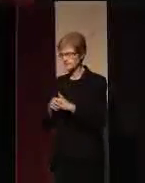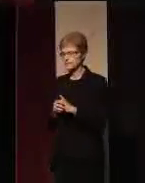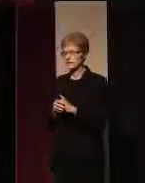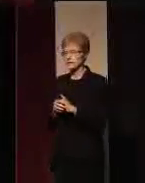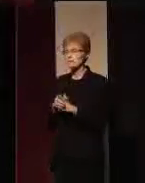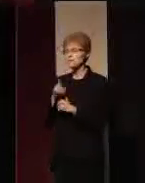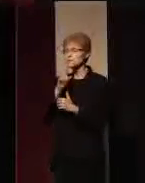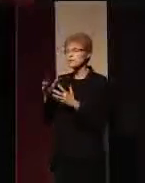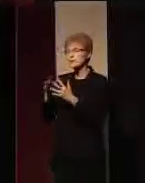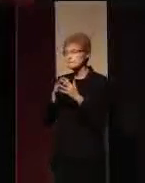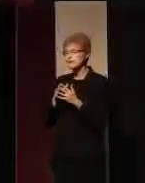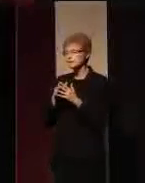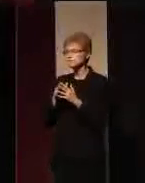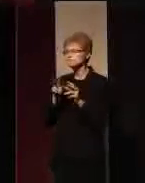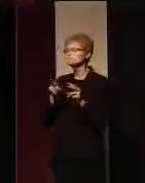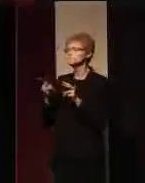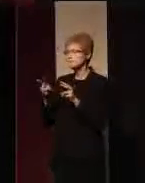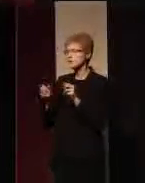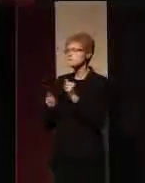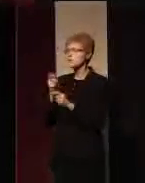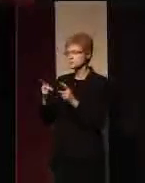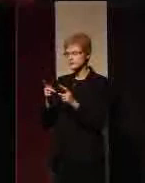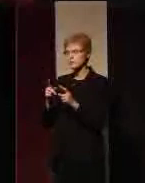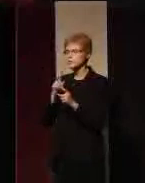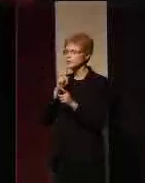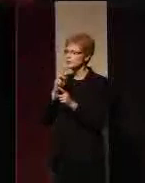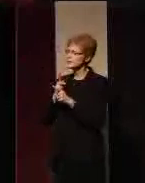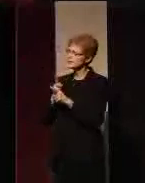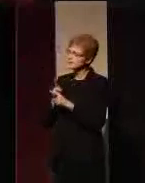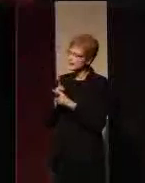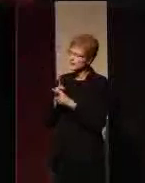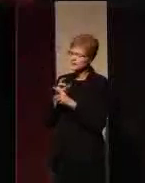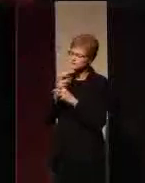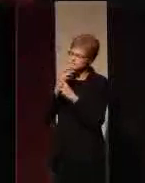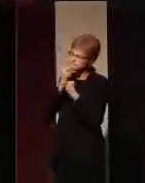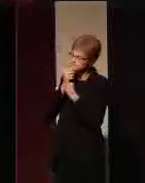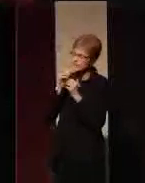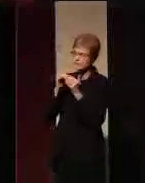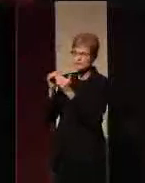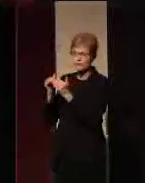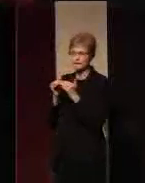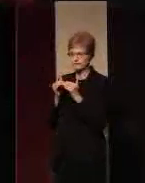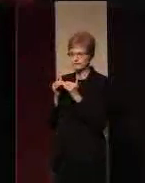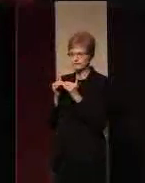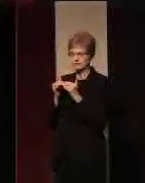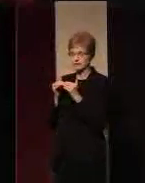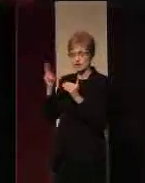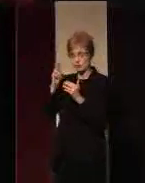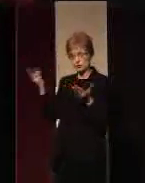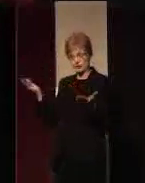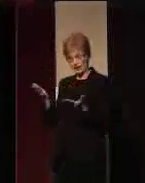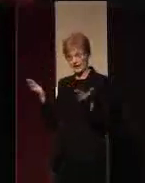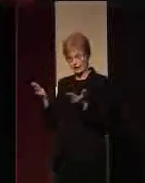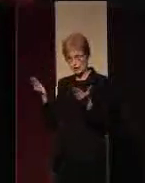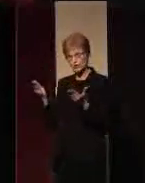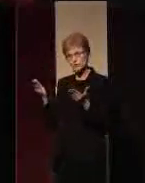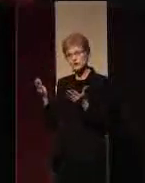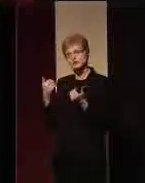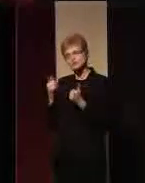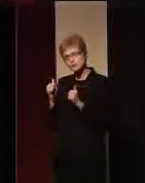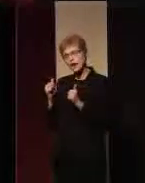equality. Certainly, I think everybody in this room does, that we are all here to advance ourselves towards